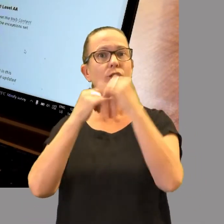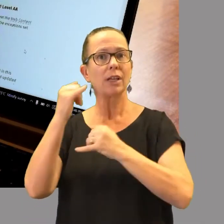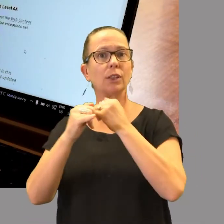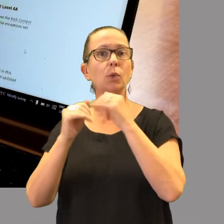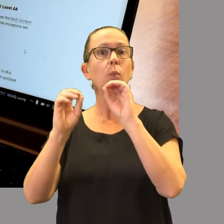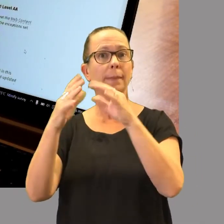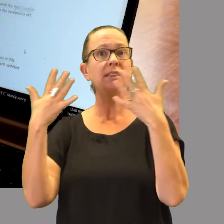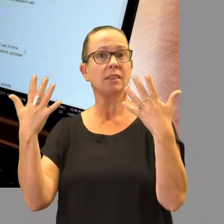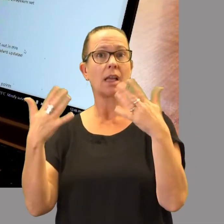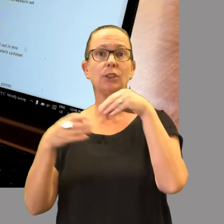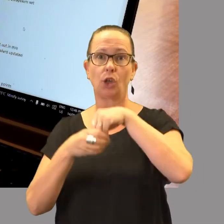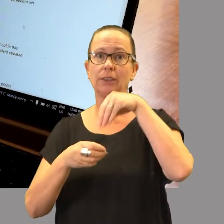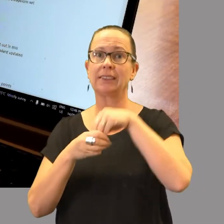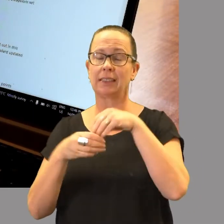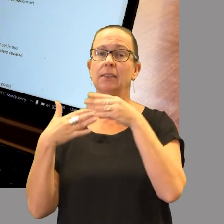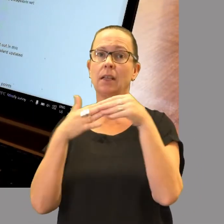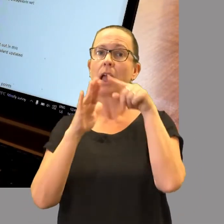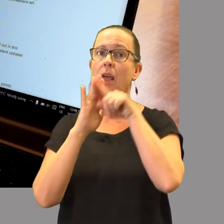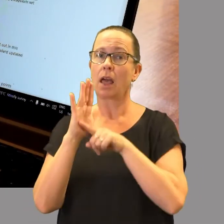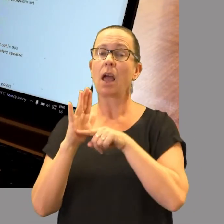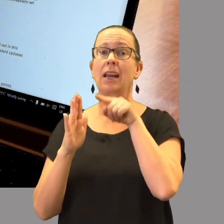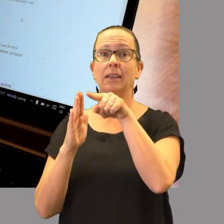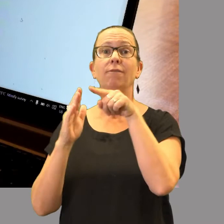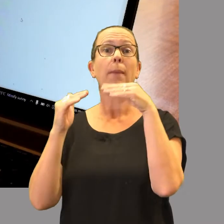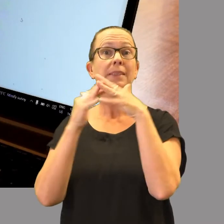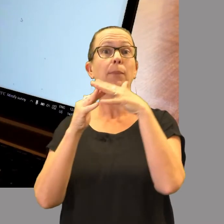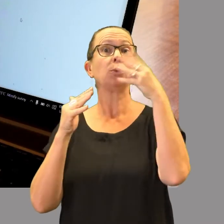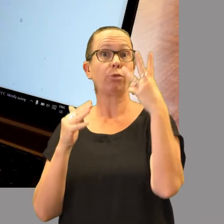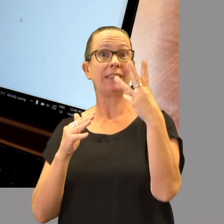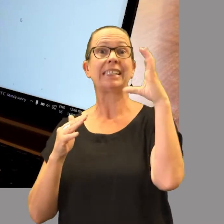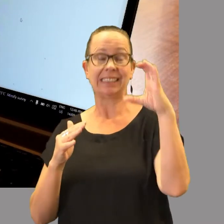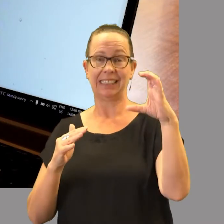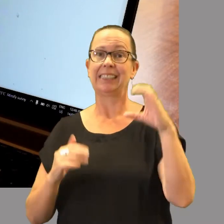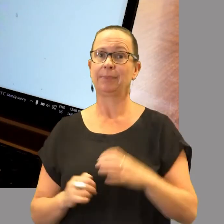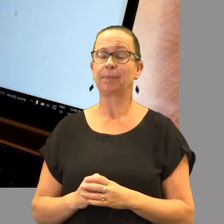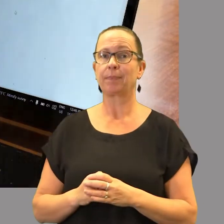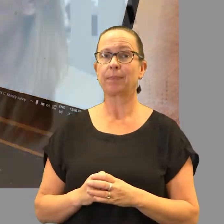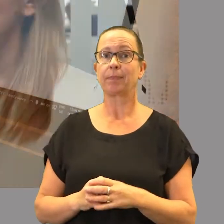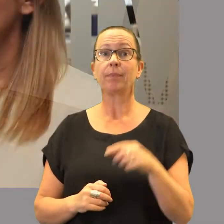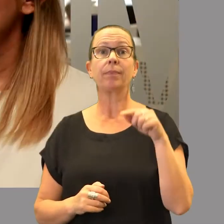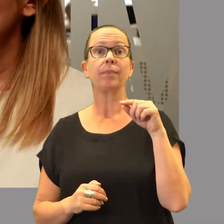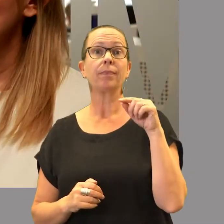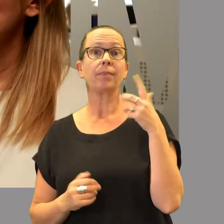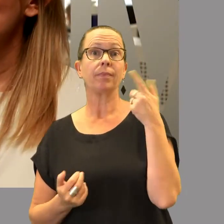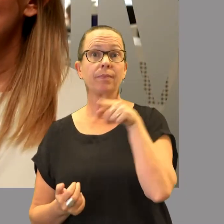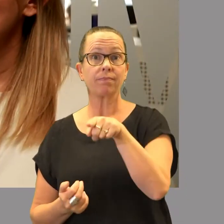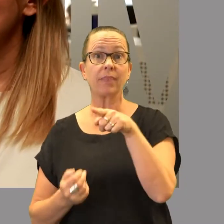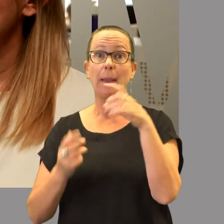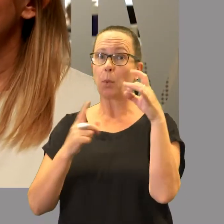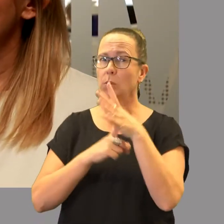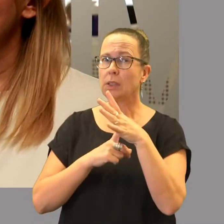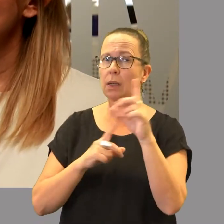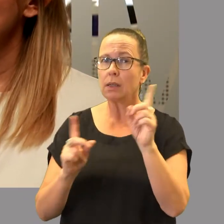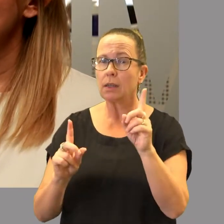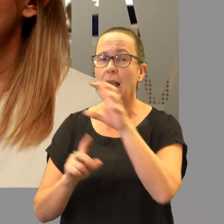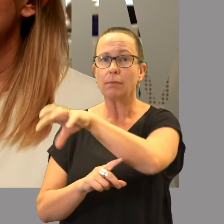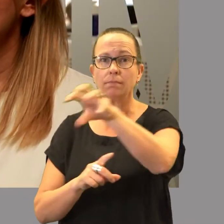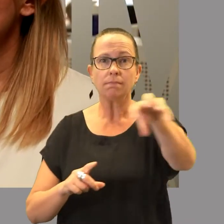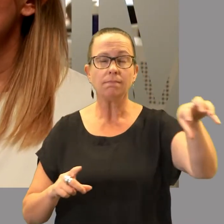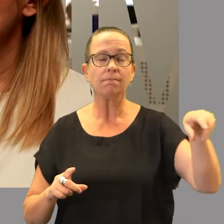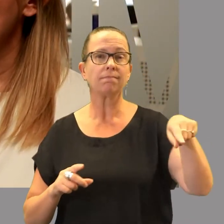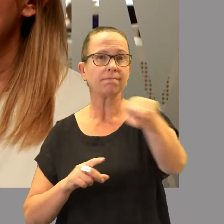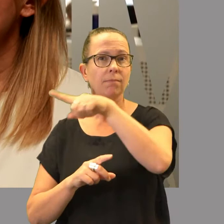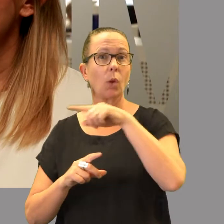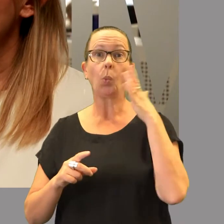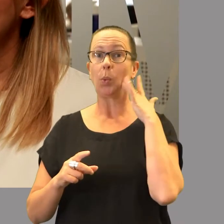recognised Web Content Accessibility Guidelines from the W3C. So it would be important, I think, for agencies